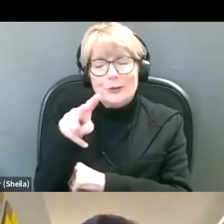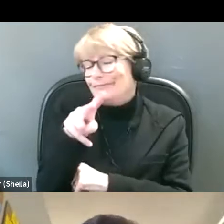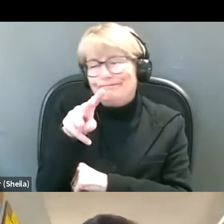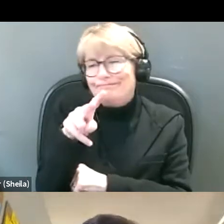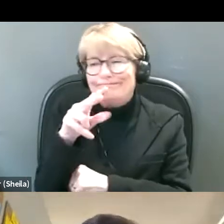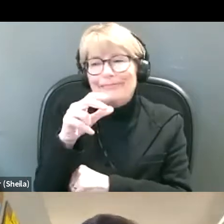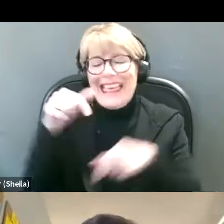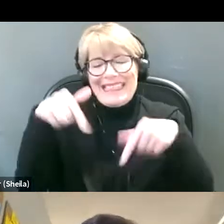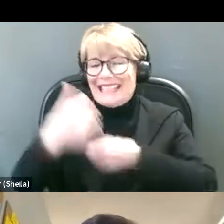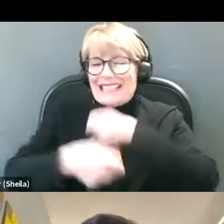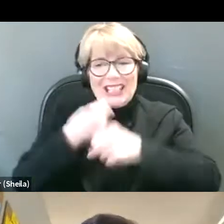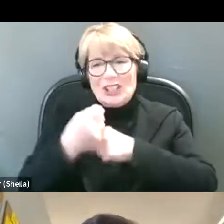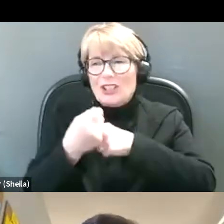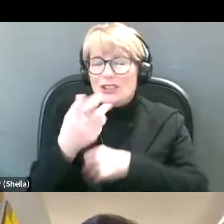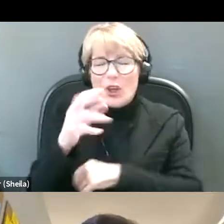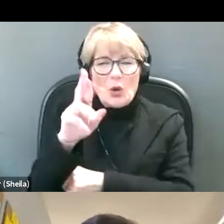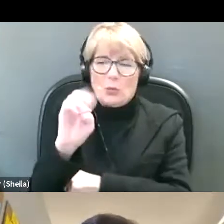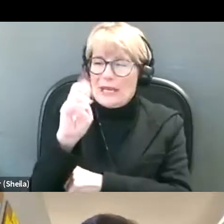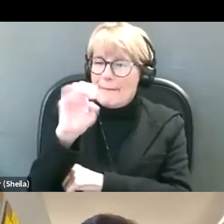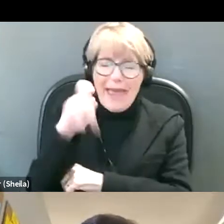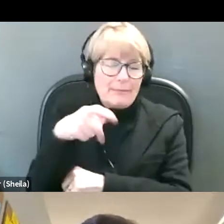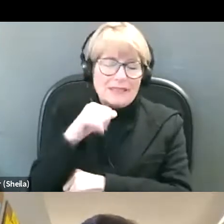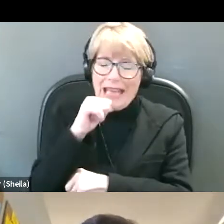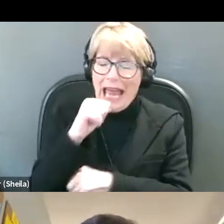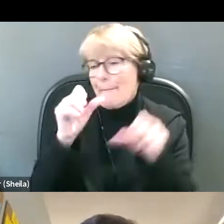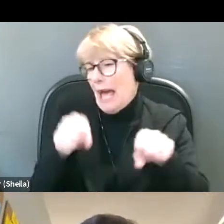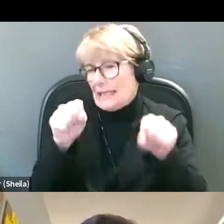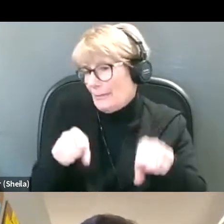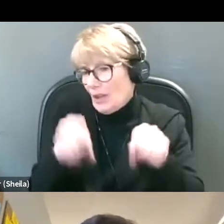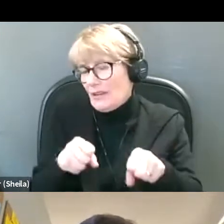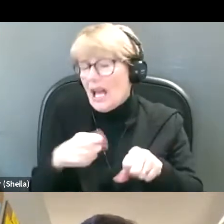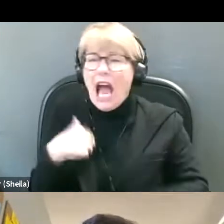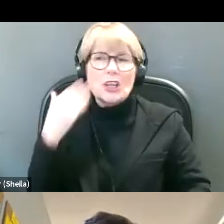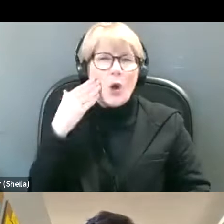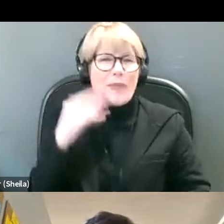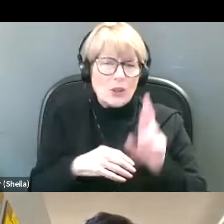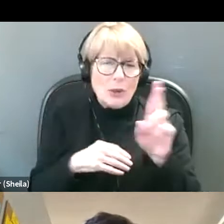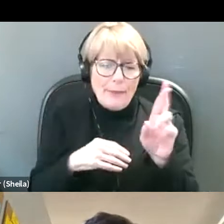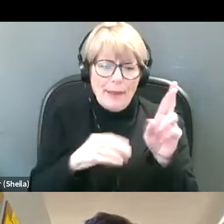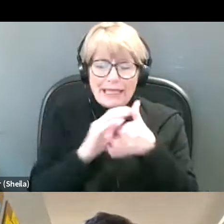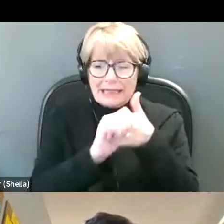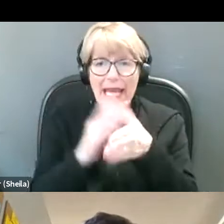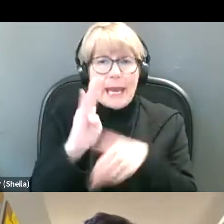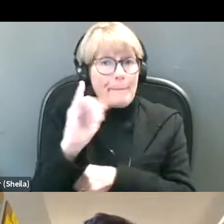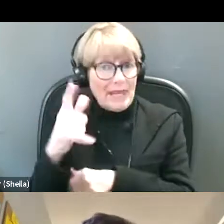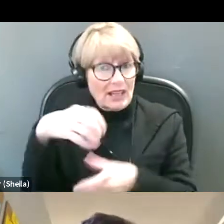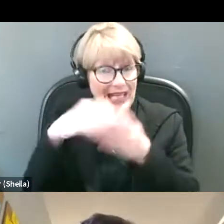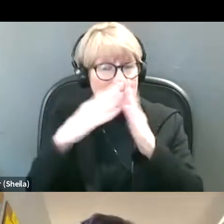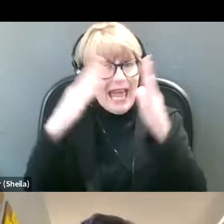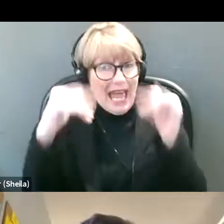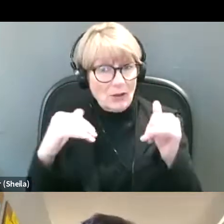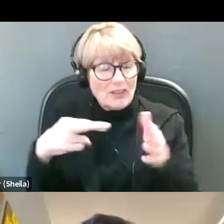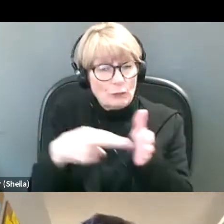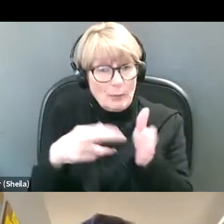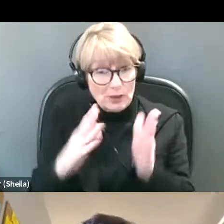for that for this year's remap. I know there's a Republican-led bill in the House of